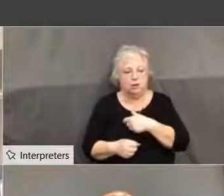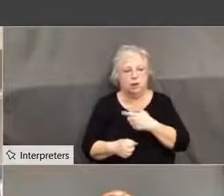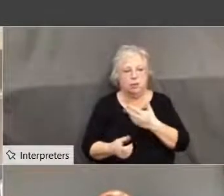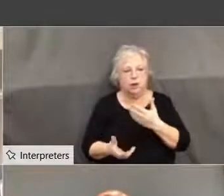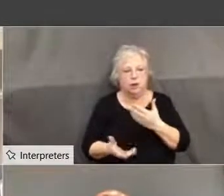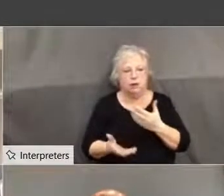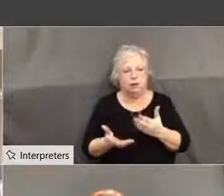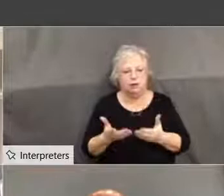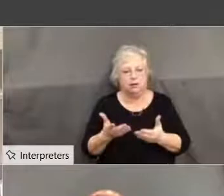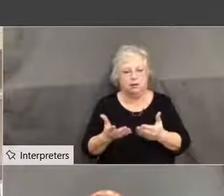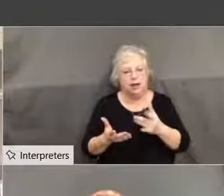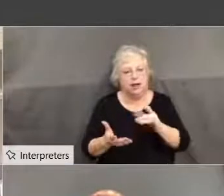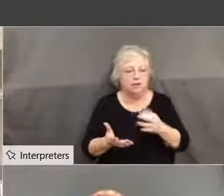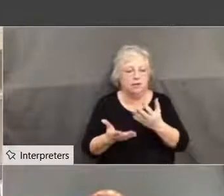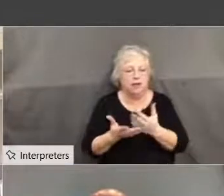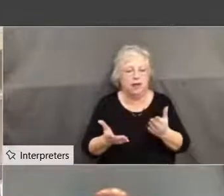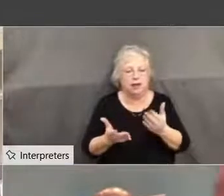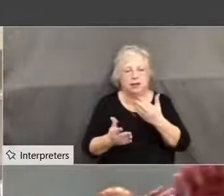if things loosen up,